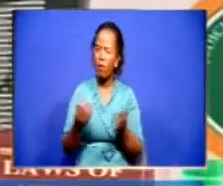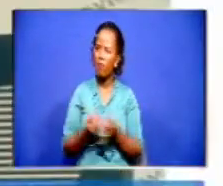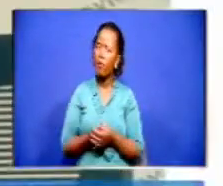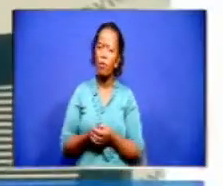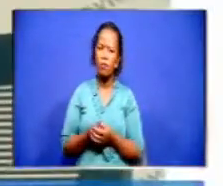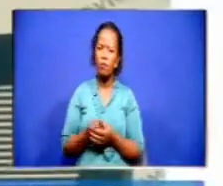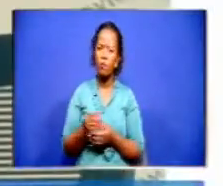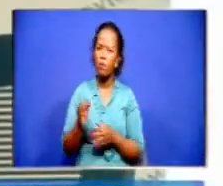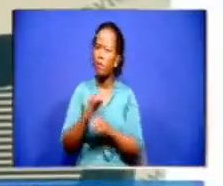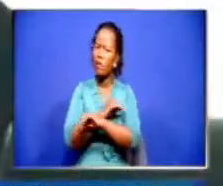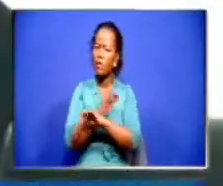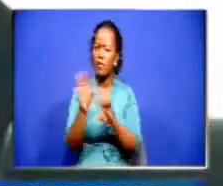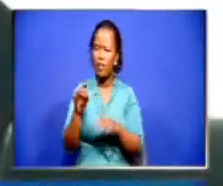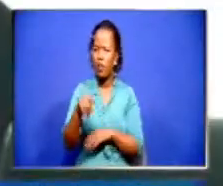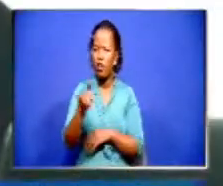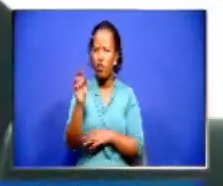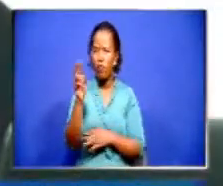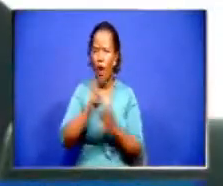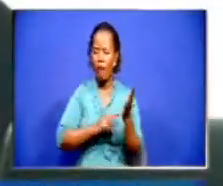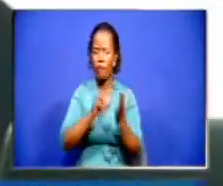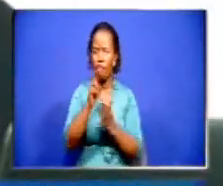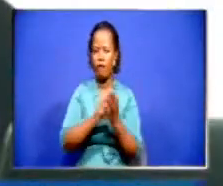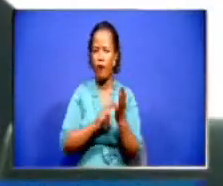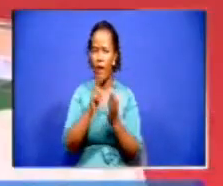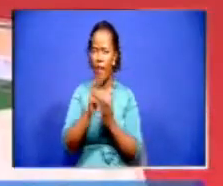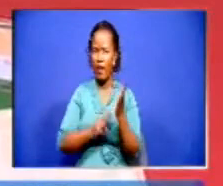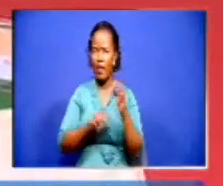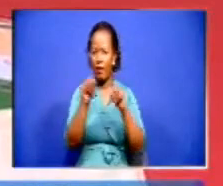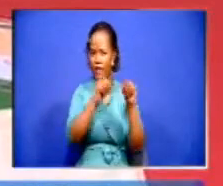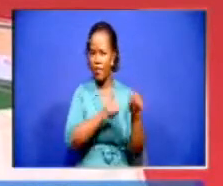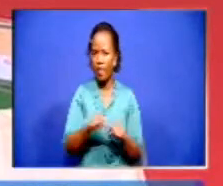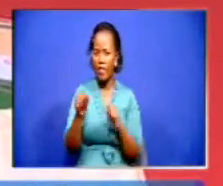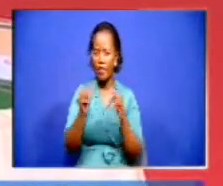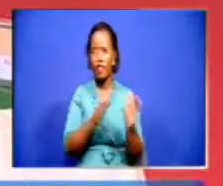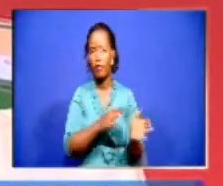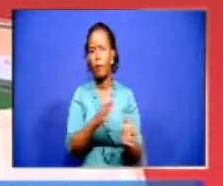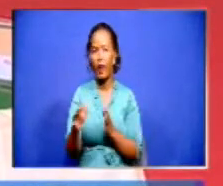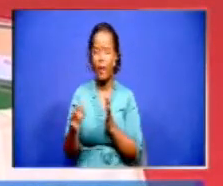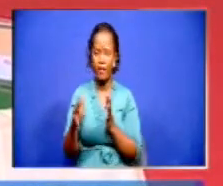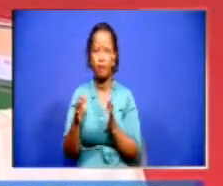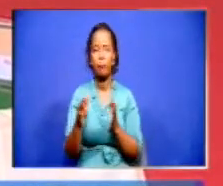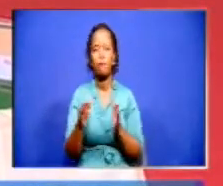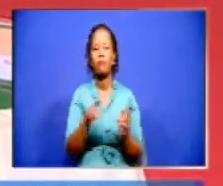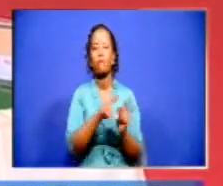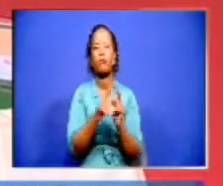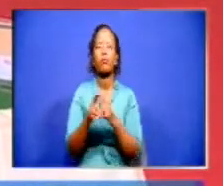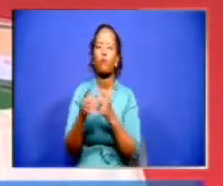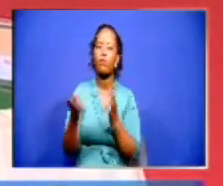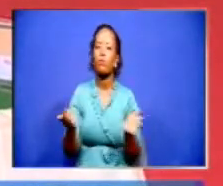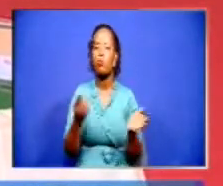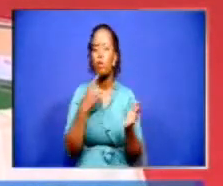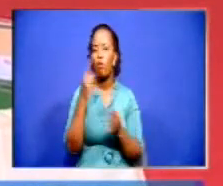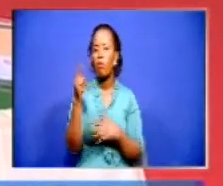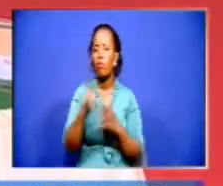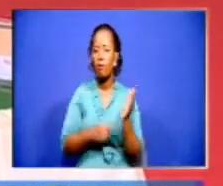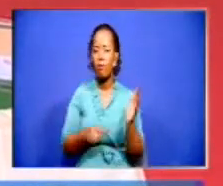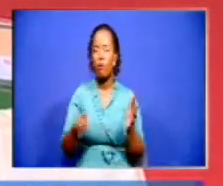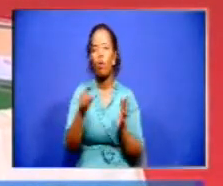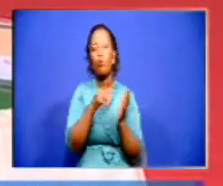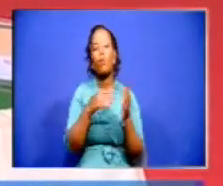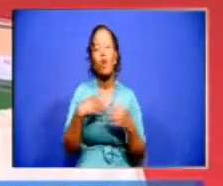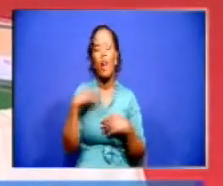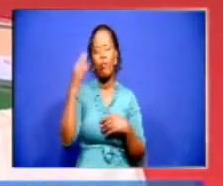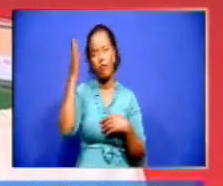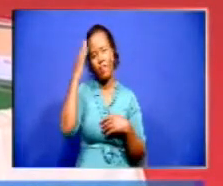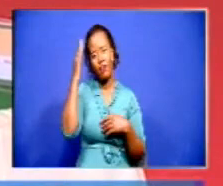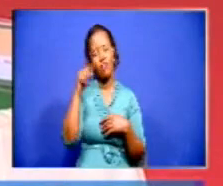clearly you have read our strategic plan, and you have seen that we have identified that as